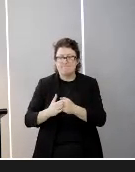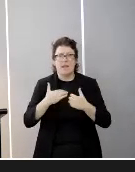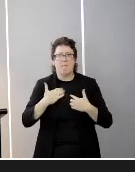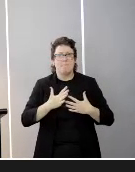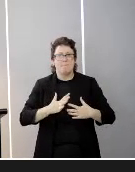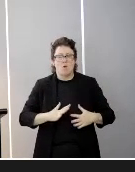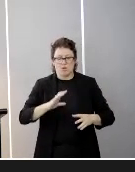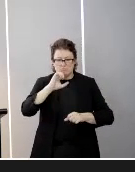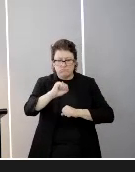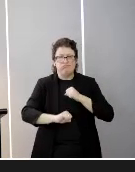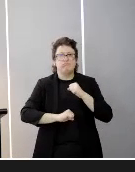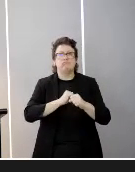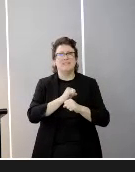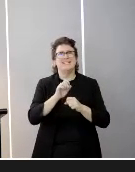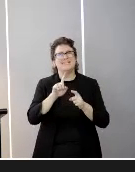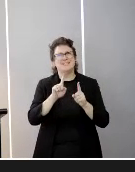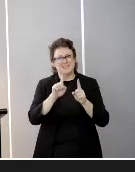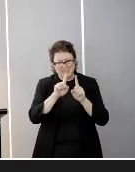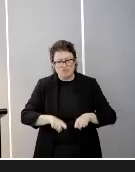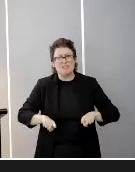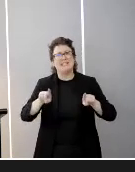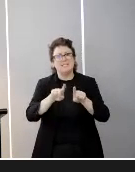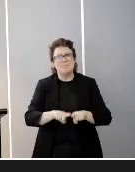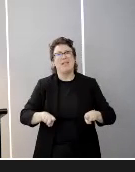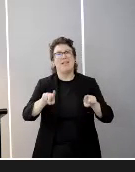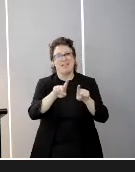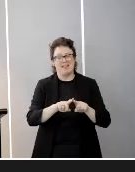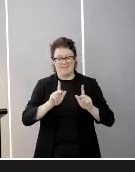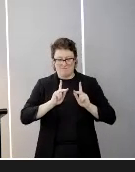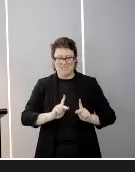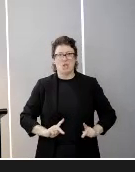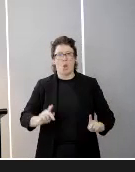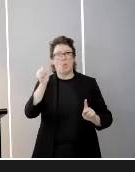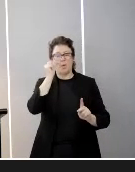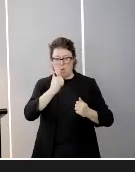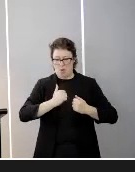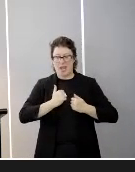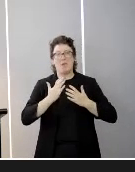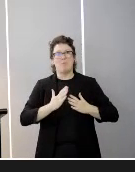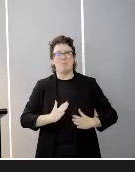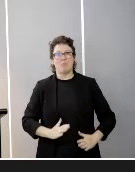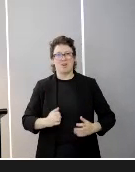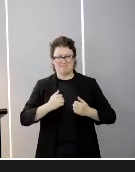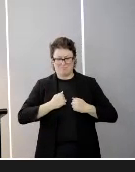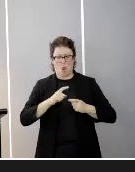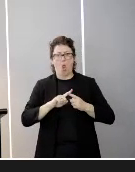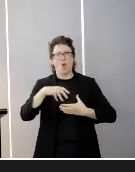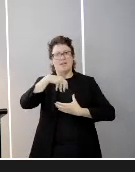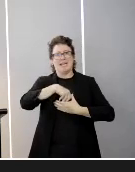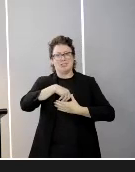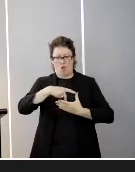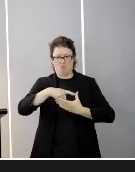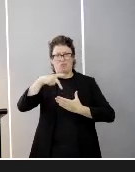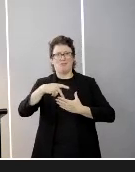So we have this really predictable set of behaviors and physiology that are programmed into each of us.